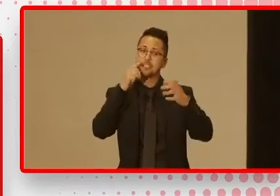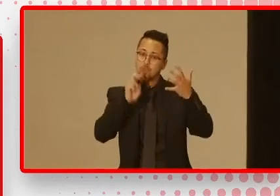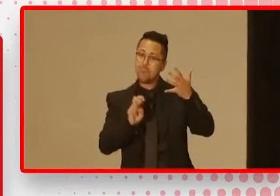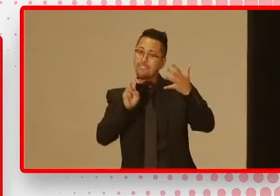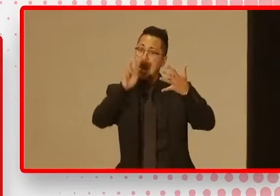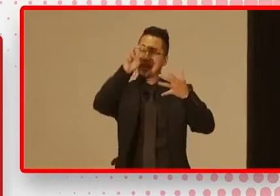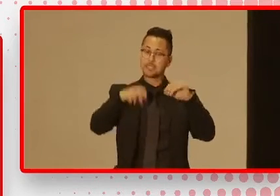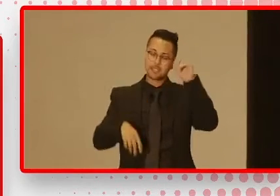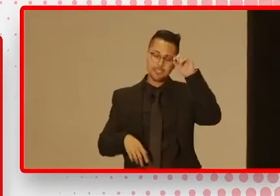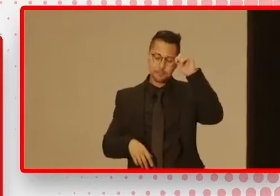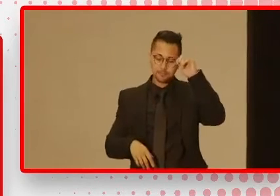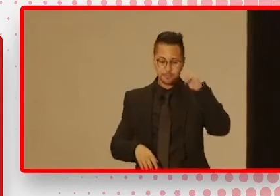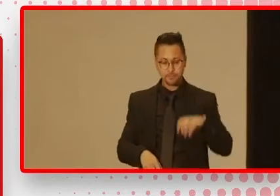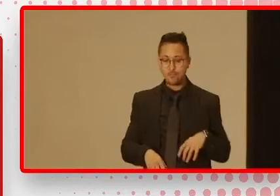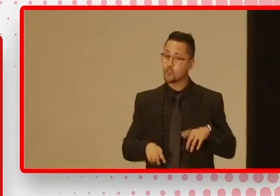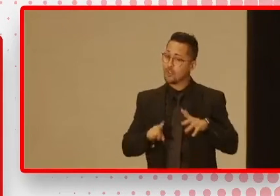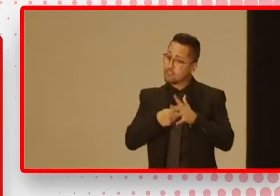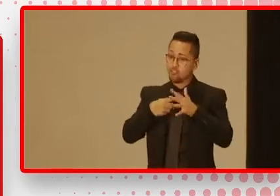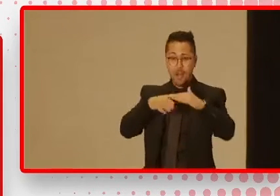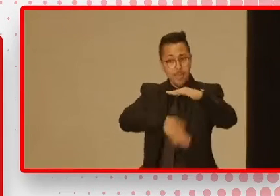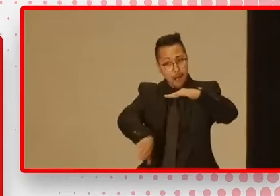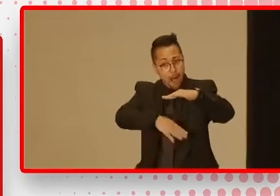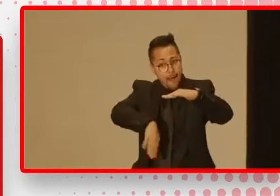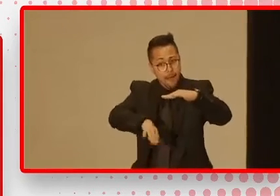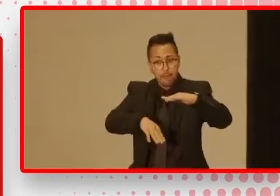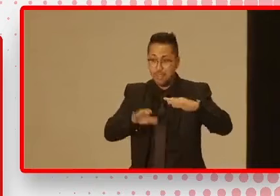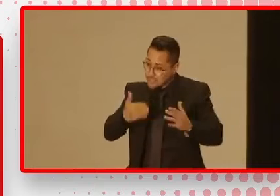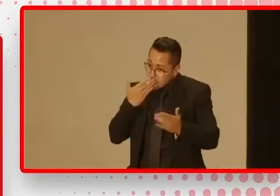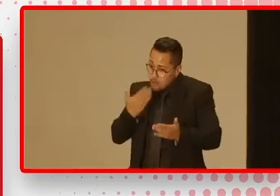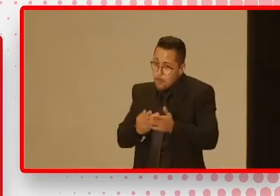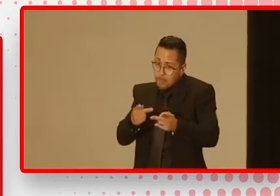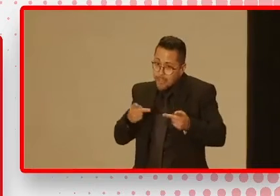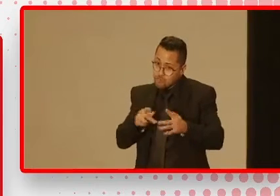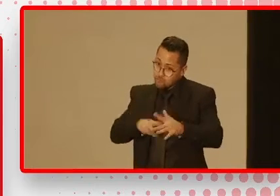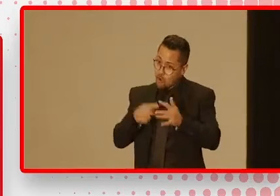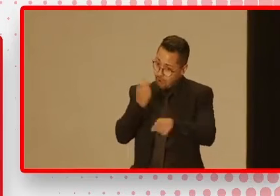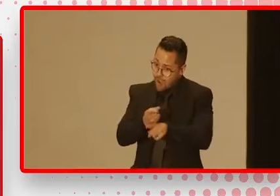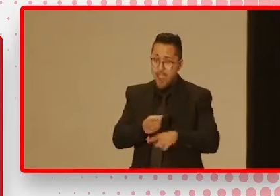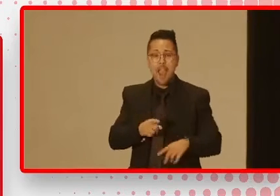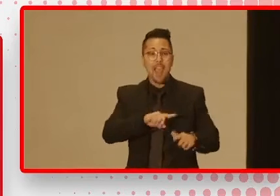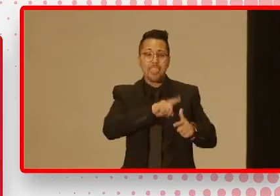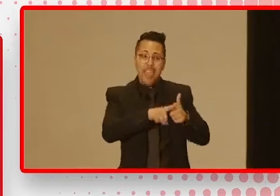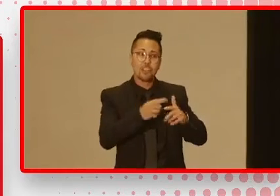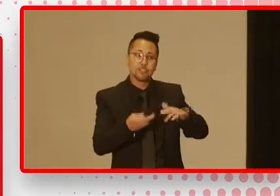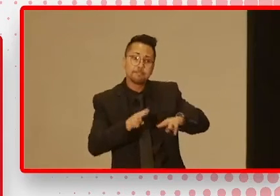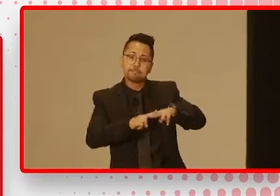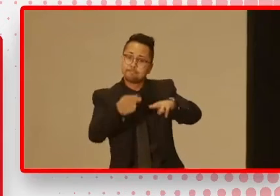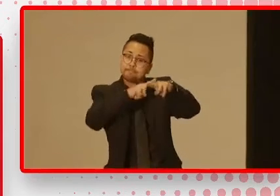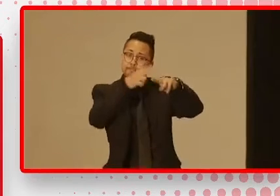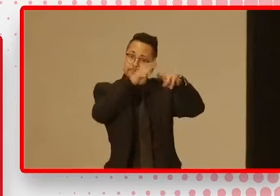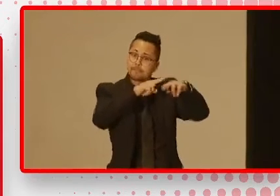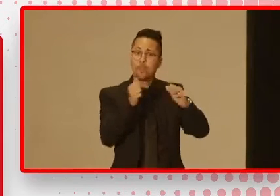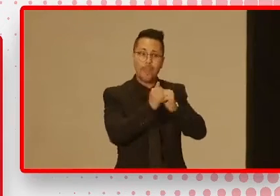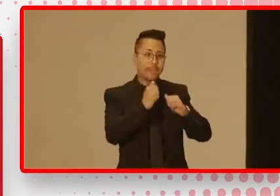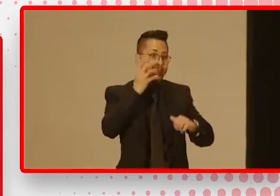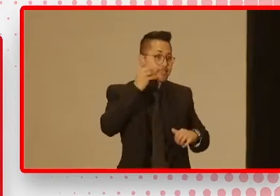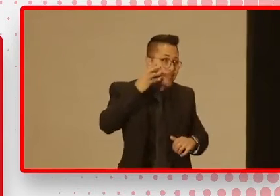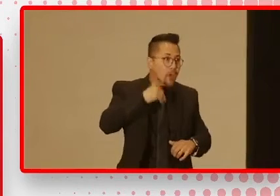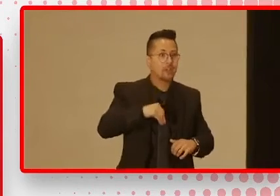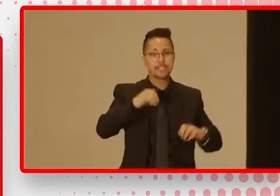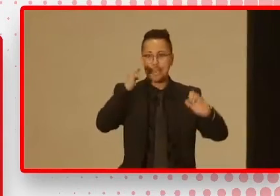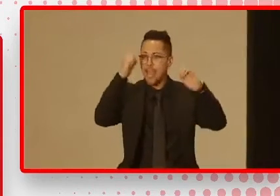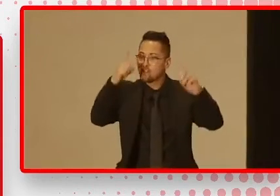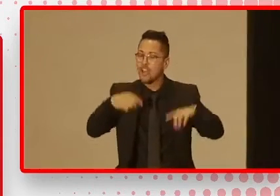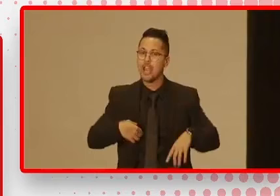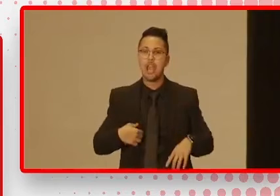they start at the bottom, because that's the good place to start, right? But then they start building on that education experience. And before you know it, they have